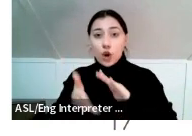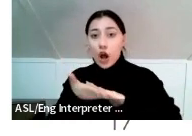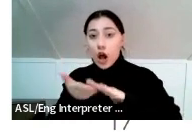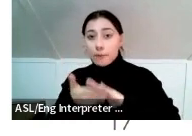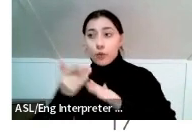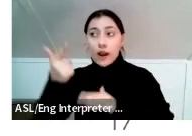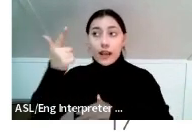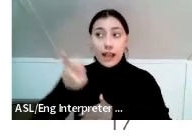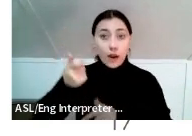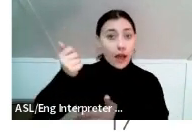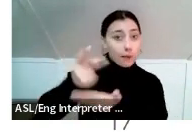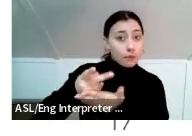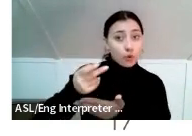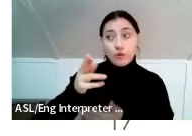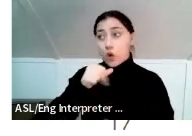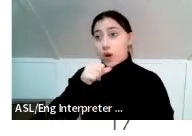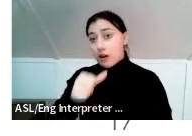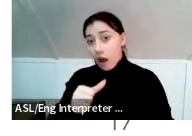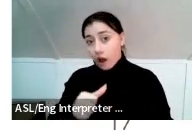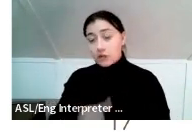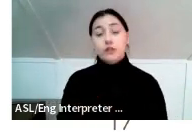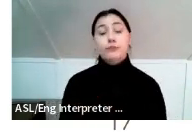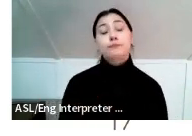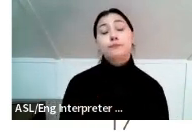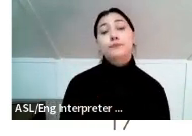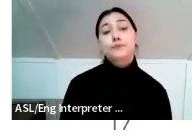organizations application.